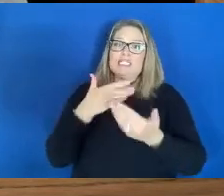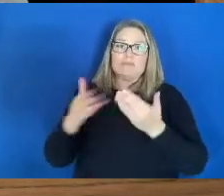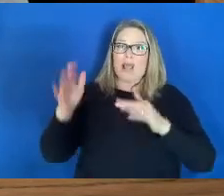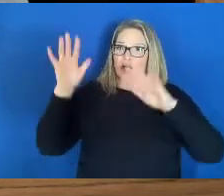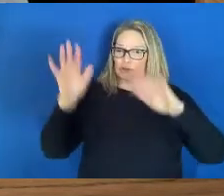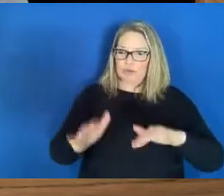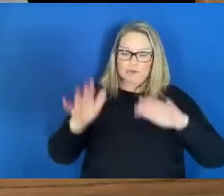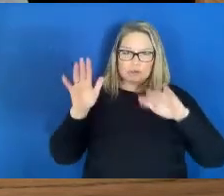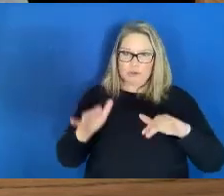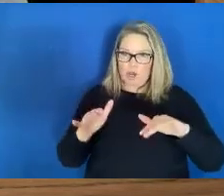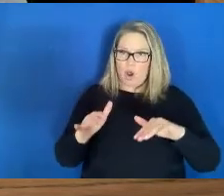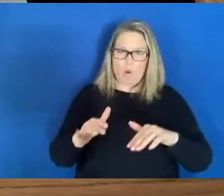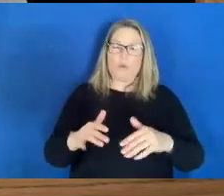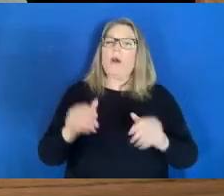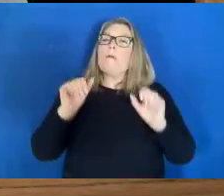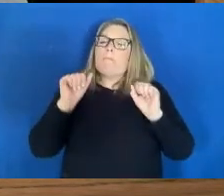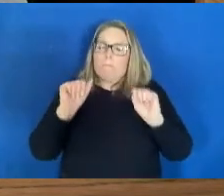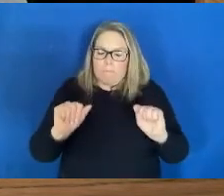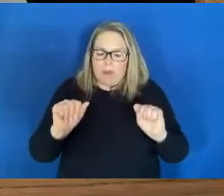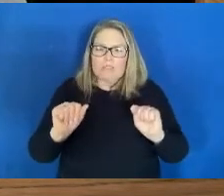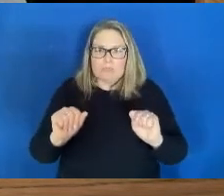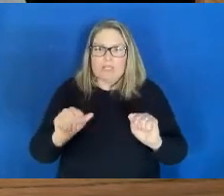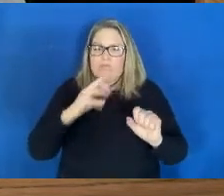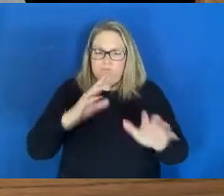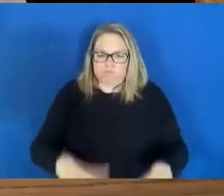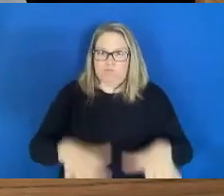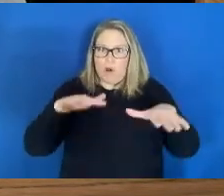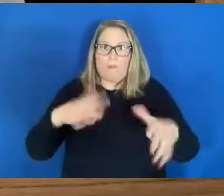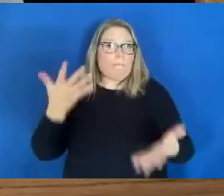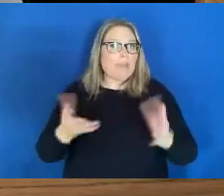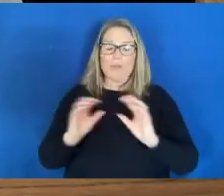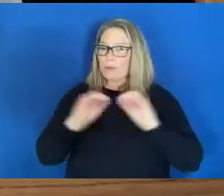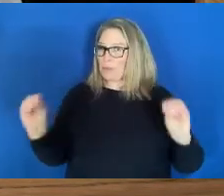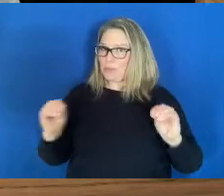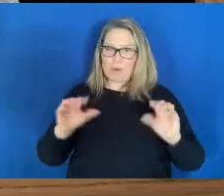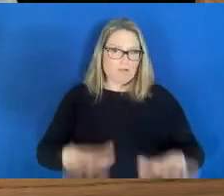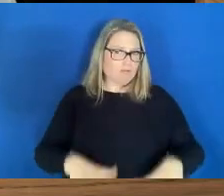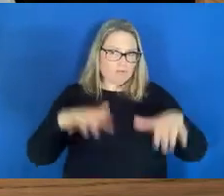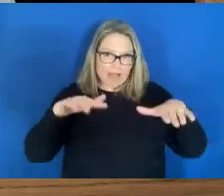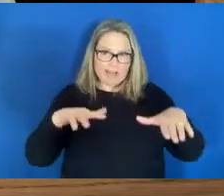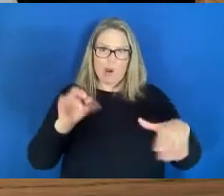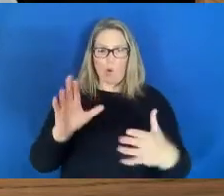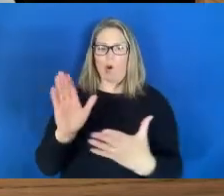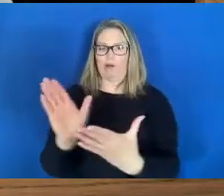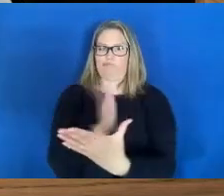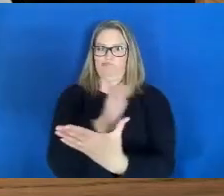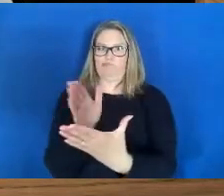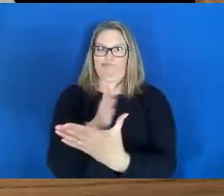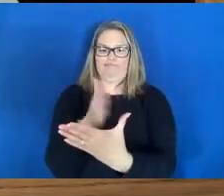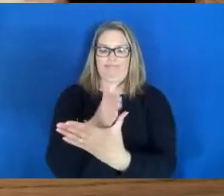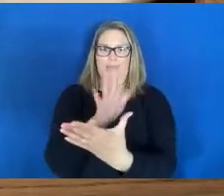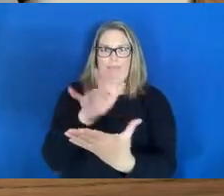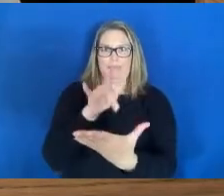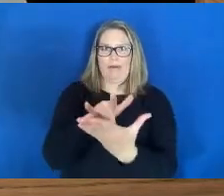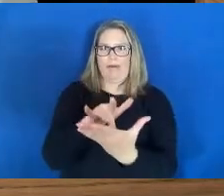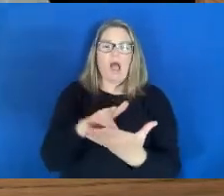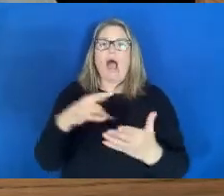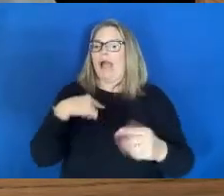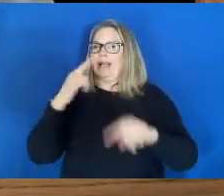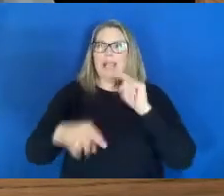a significant flood, no flood at all, or somewhere in between. At this stage, there's no way to be sure.